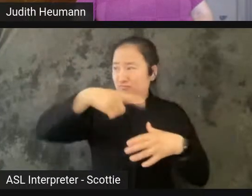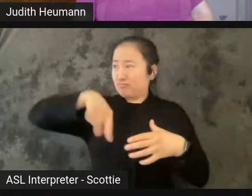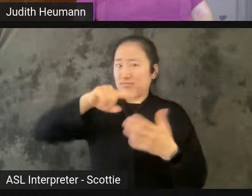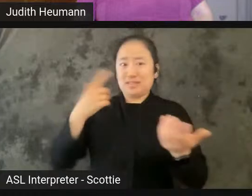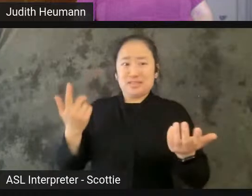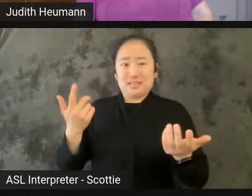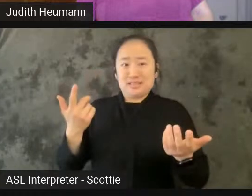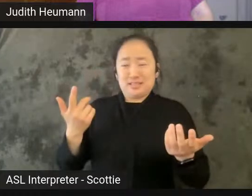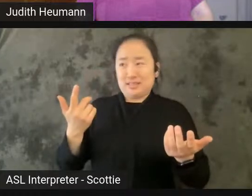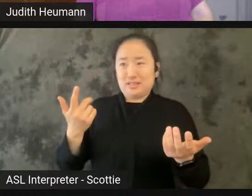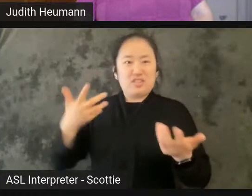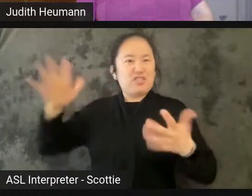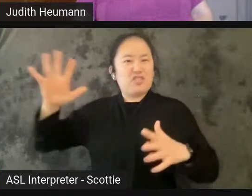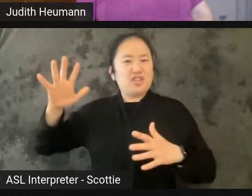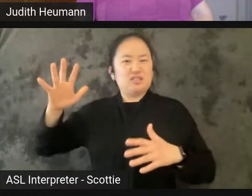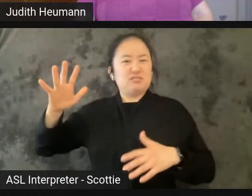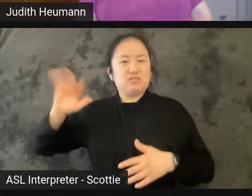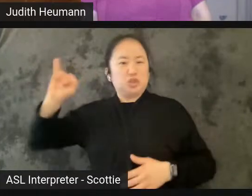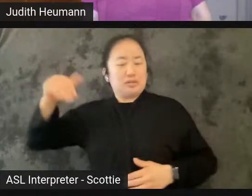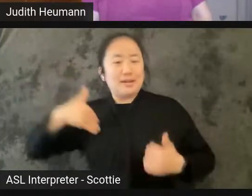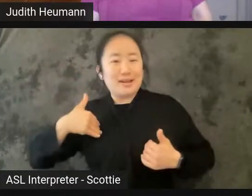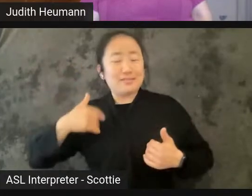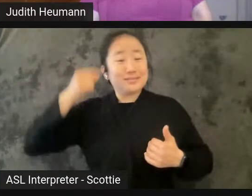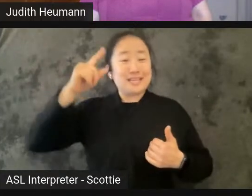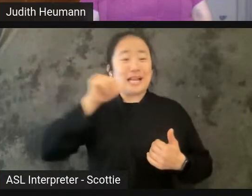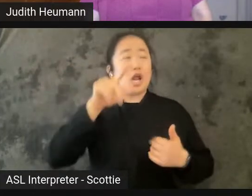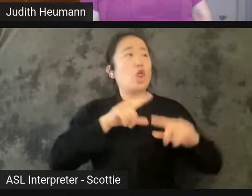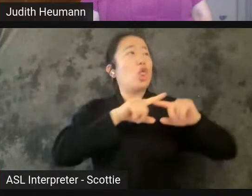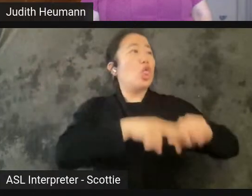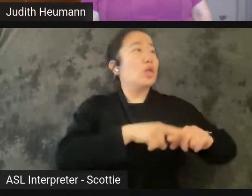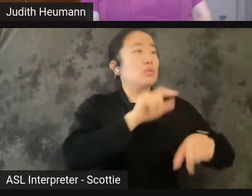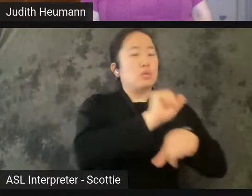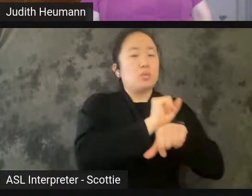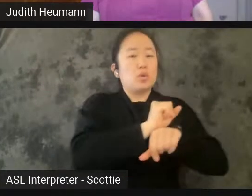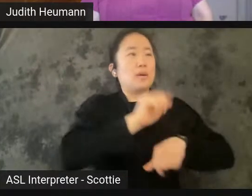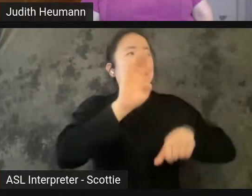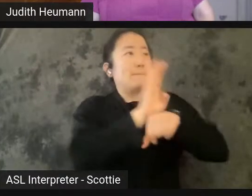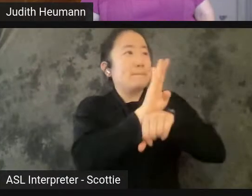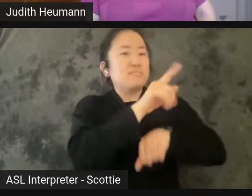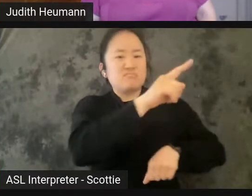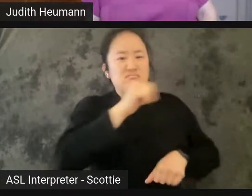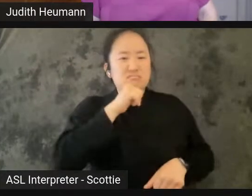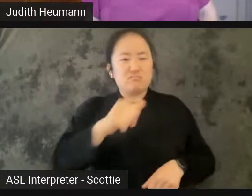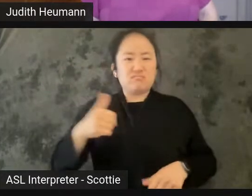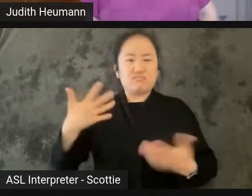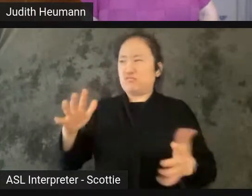employer. That level of, and there isn't also, I think, a benefit of